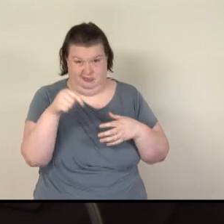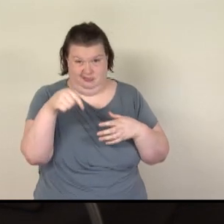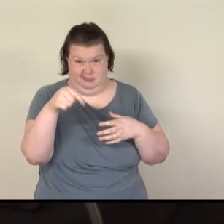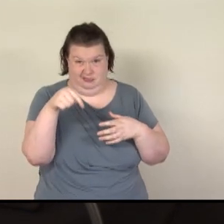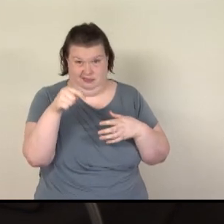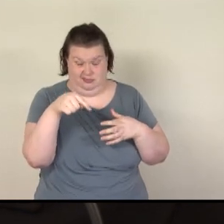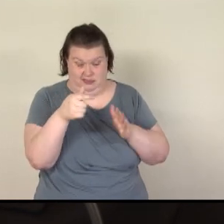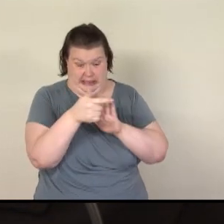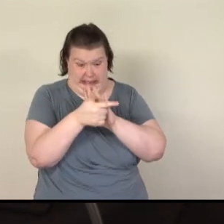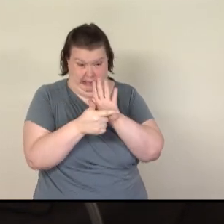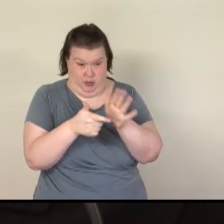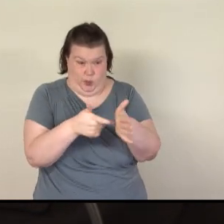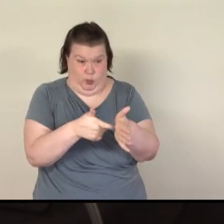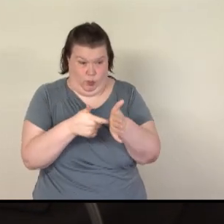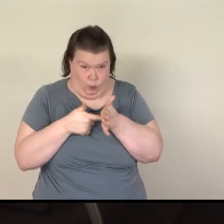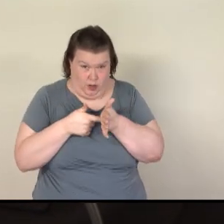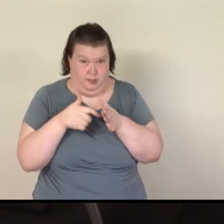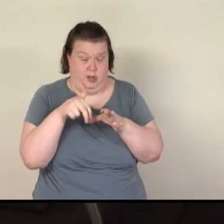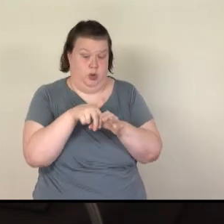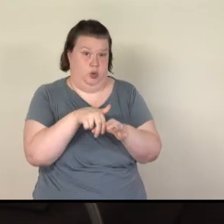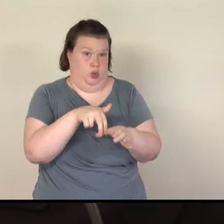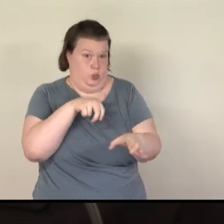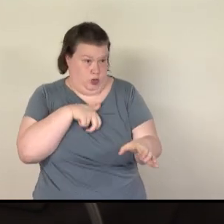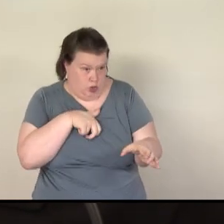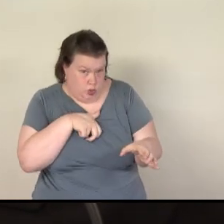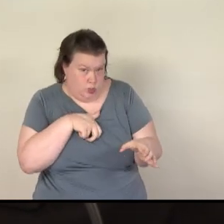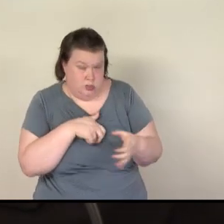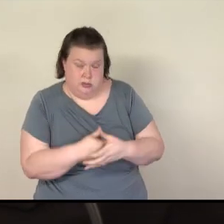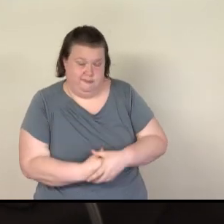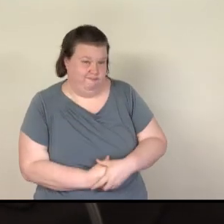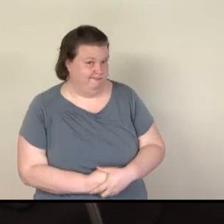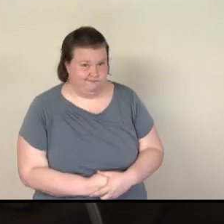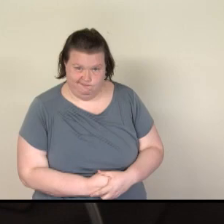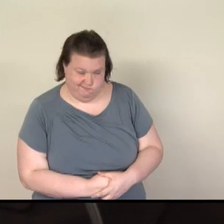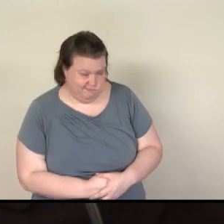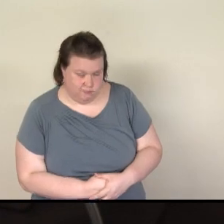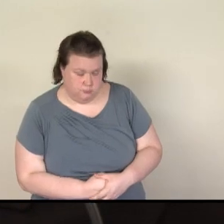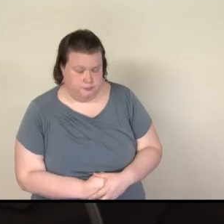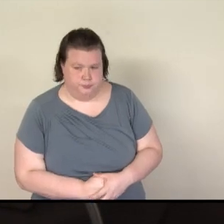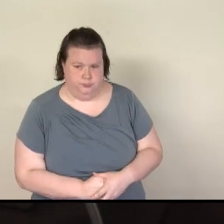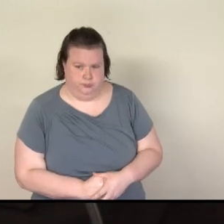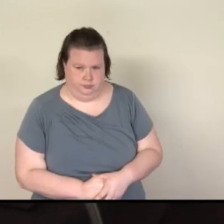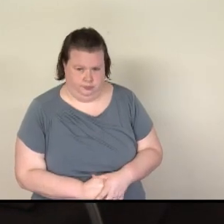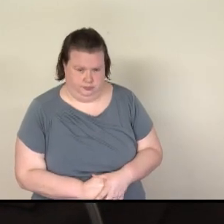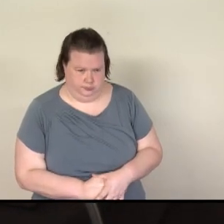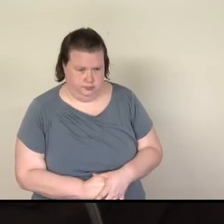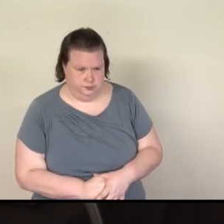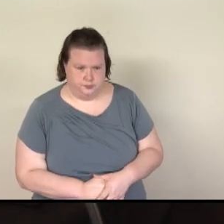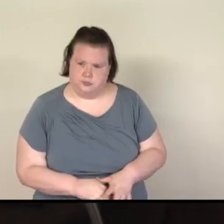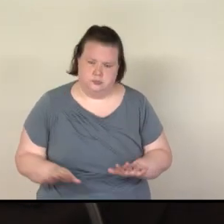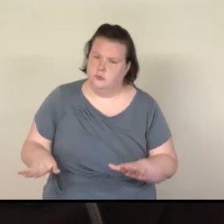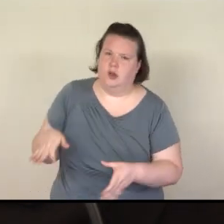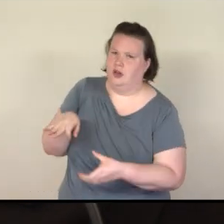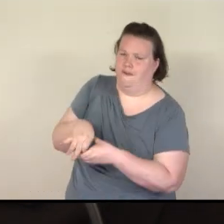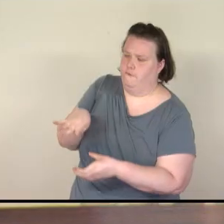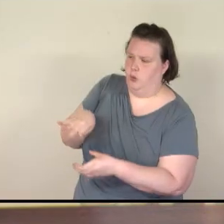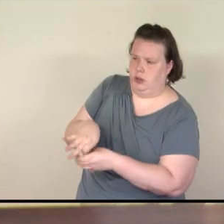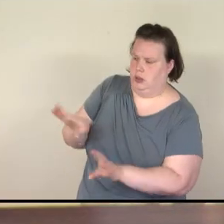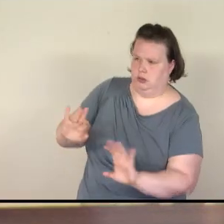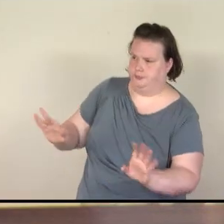legally any requirement that you would recuse yourself, Keith, from voting on. Well, not